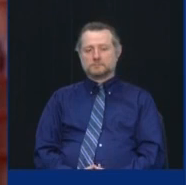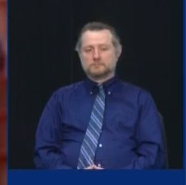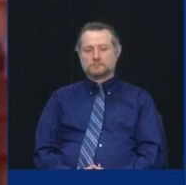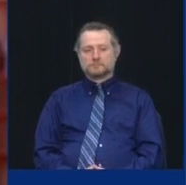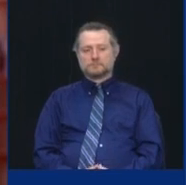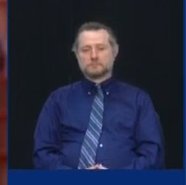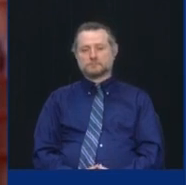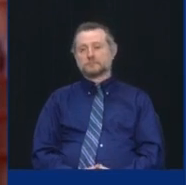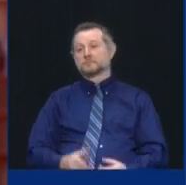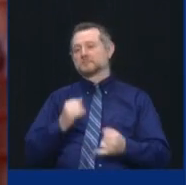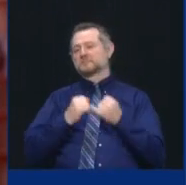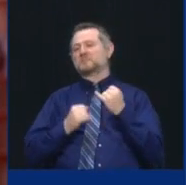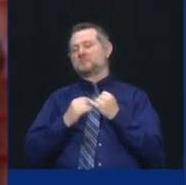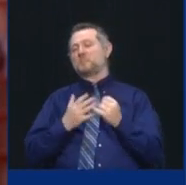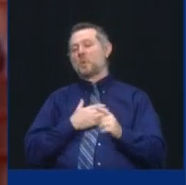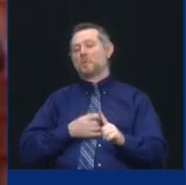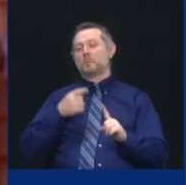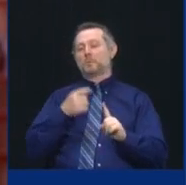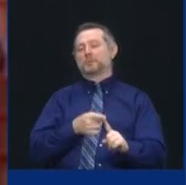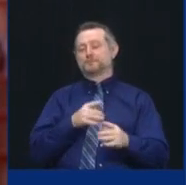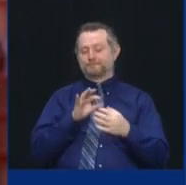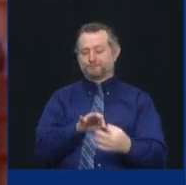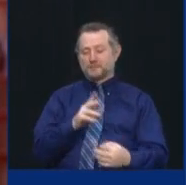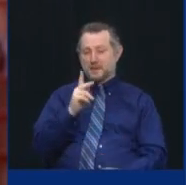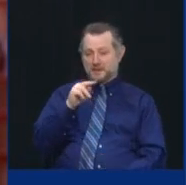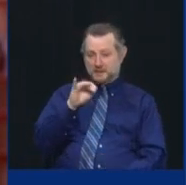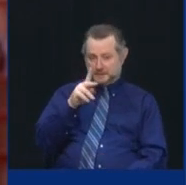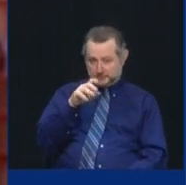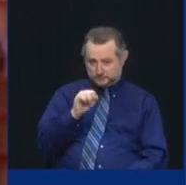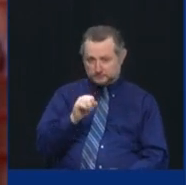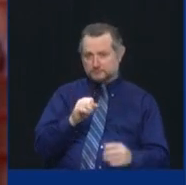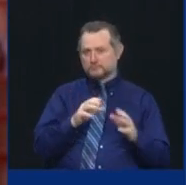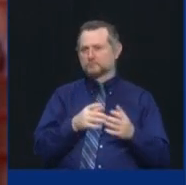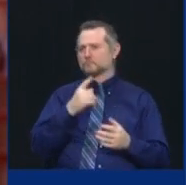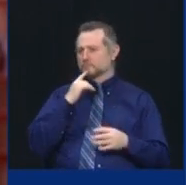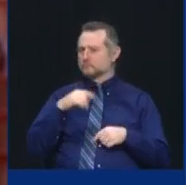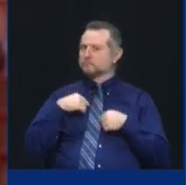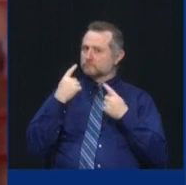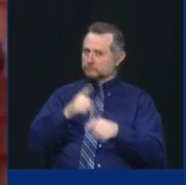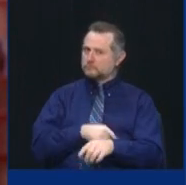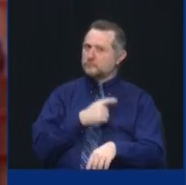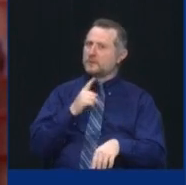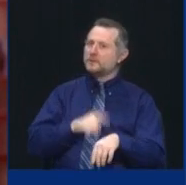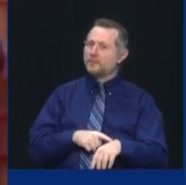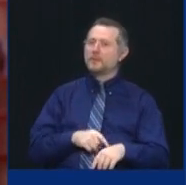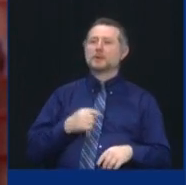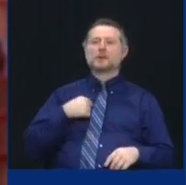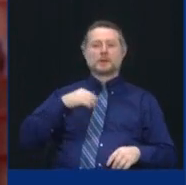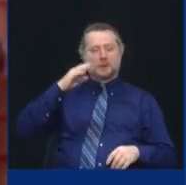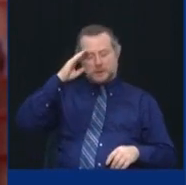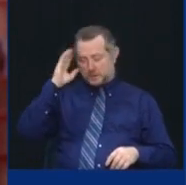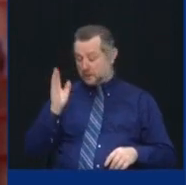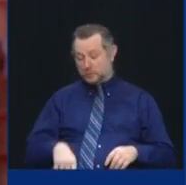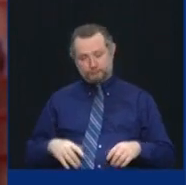Just the last word about the Knicks. I know it's been a long time. Believe me, I know it's been a long